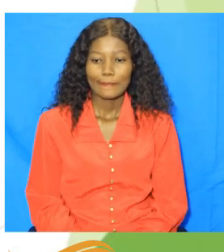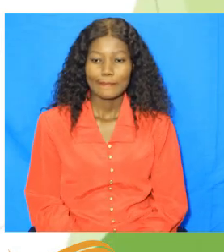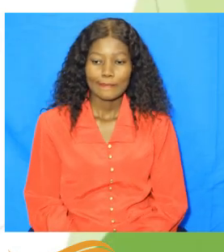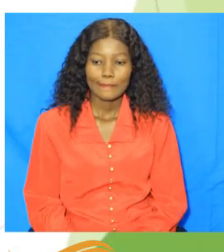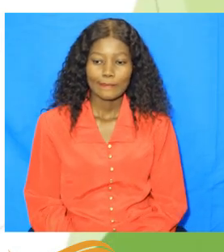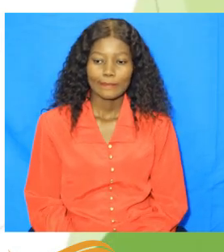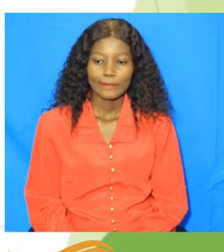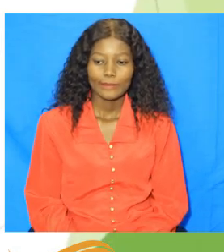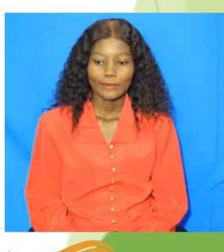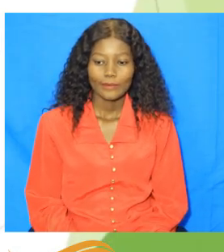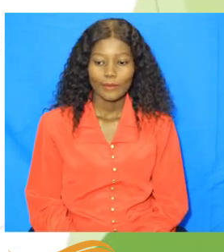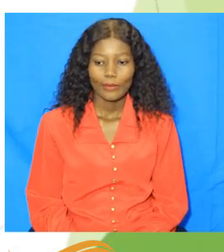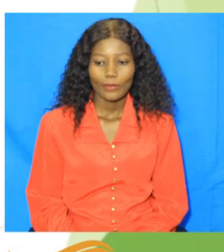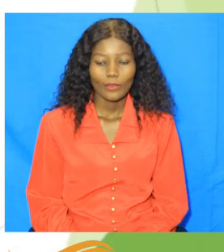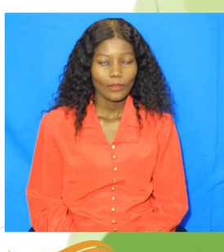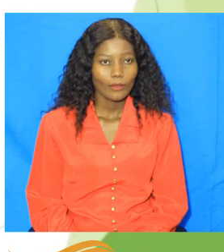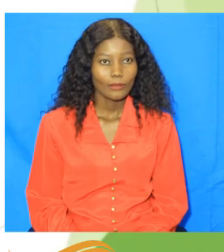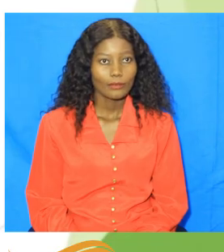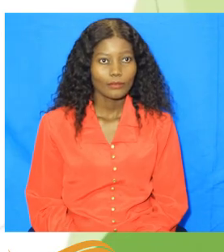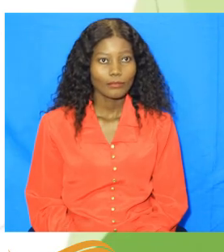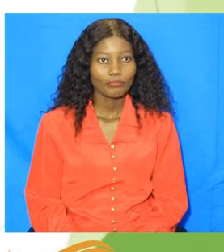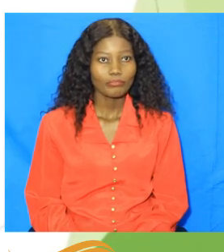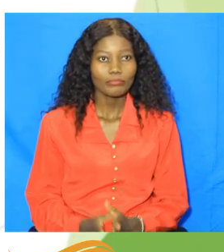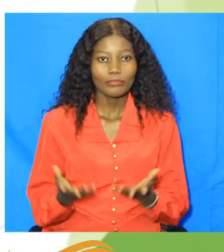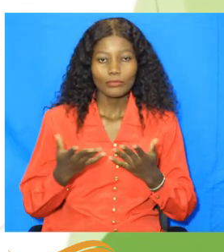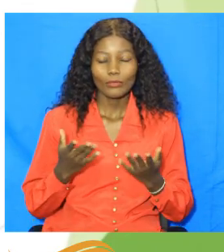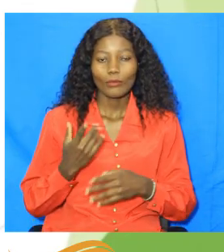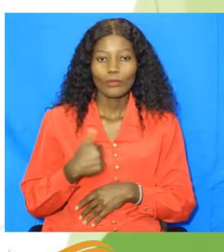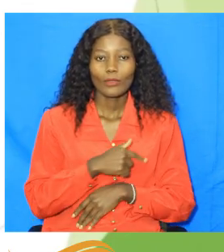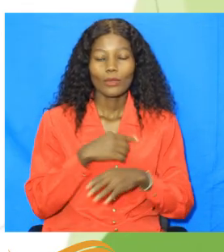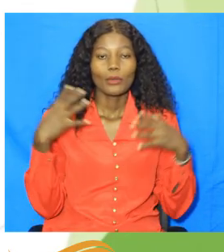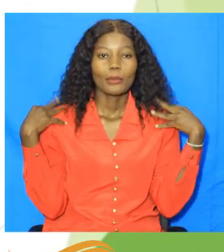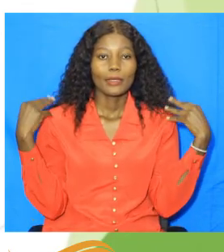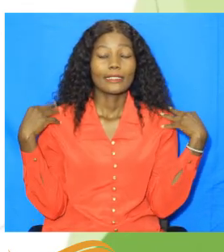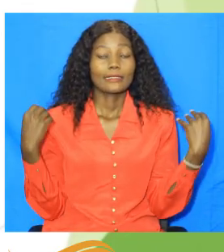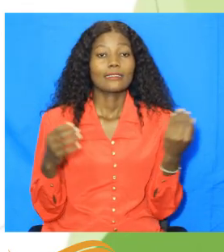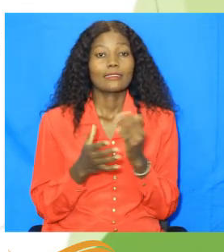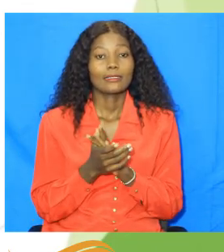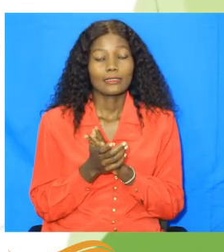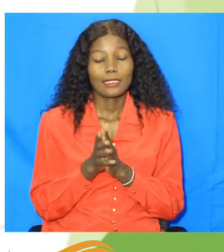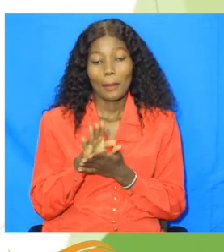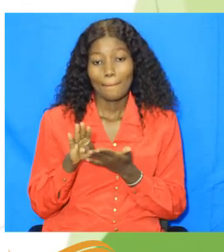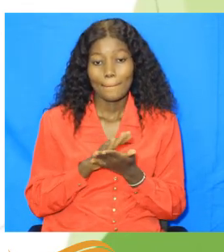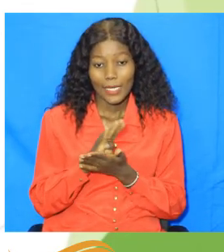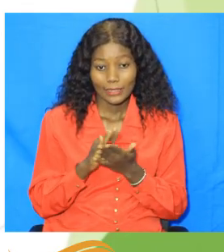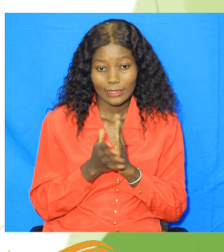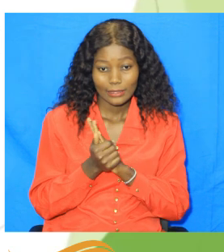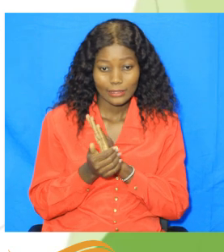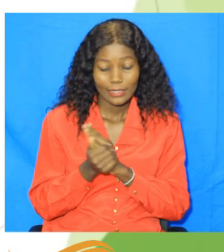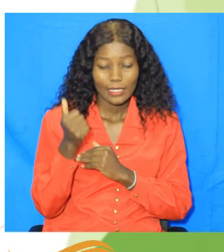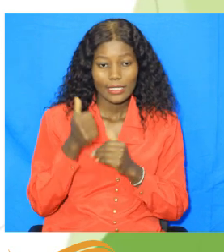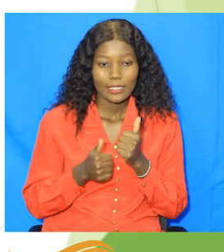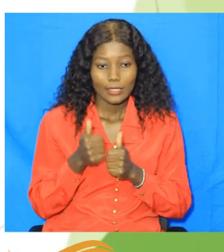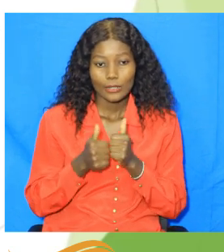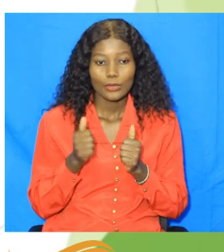Kihon, um, we practice the basic techniques, which are the stances,